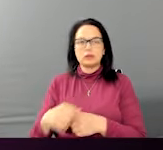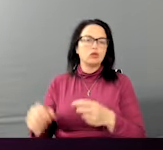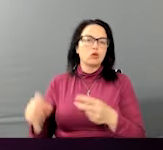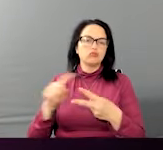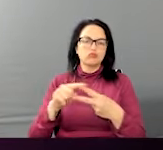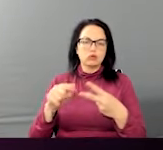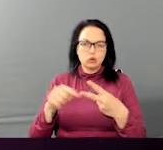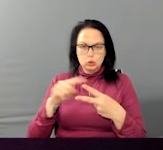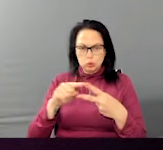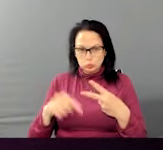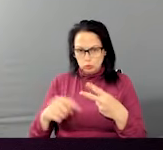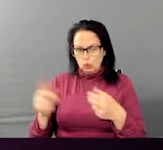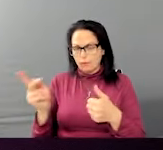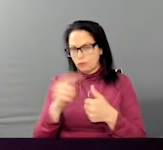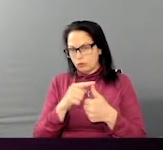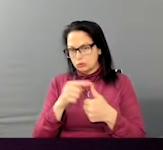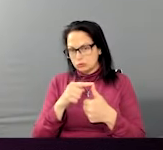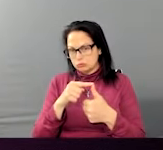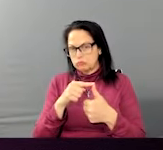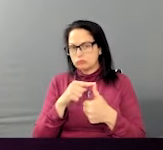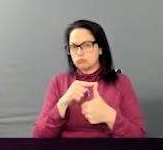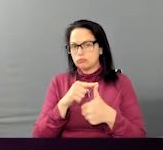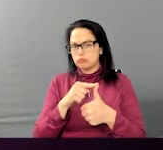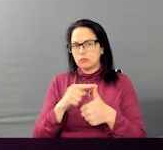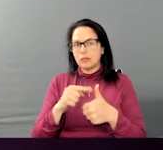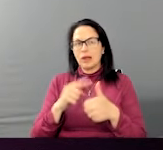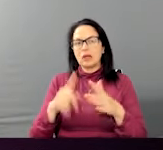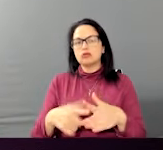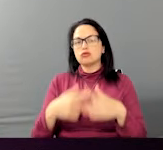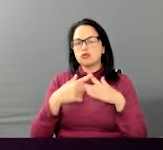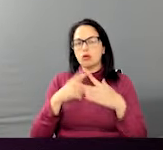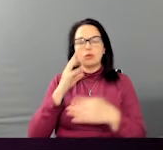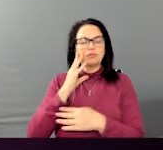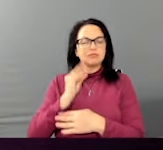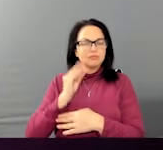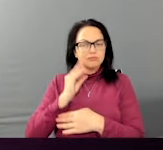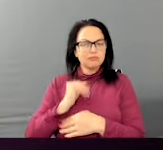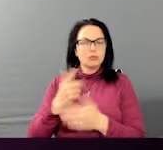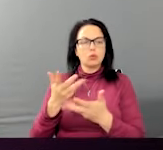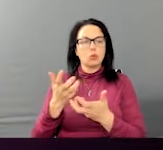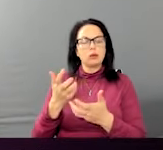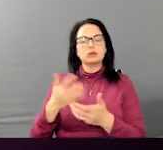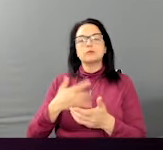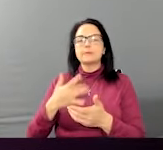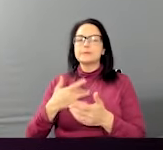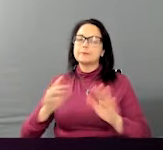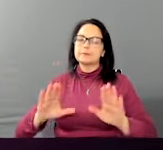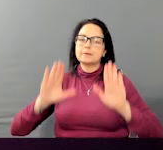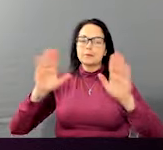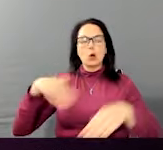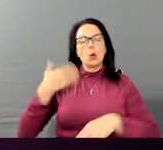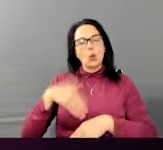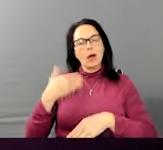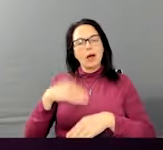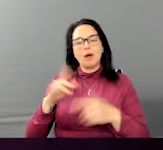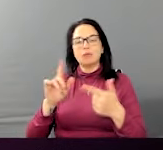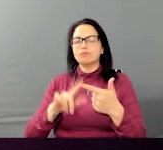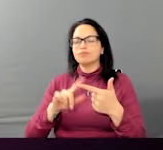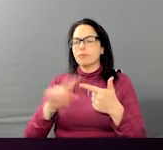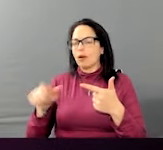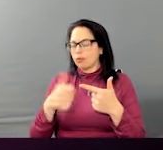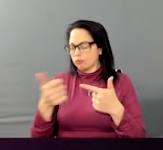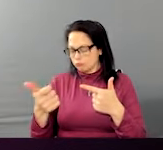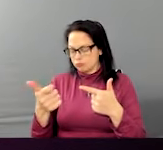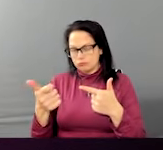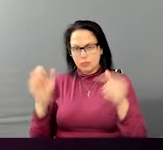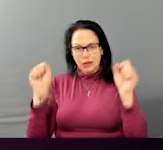frameworks. One of them is the getting started experience. You want it to be as amazing as possible, and the other